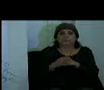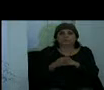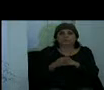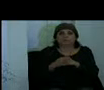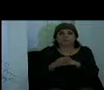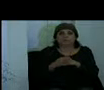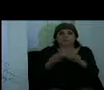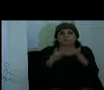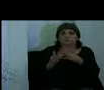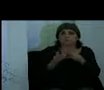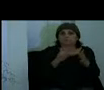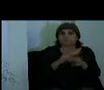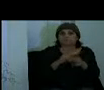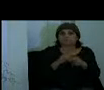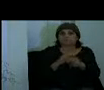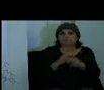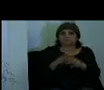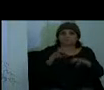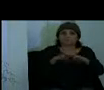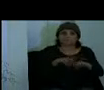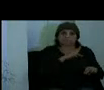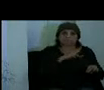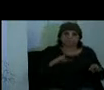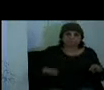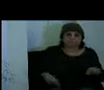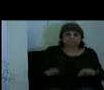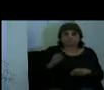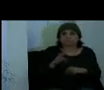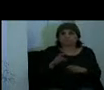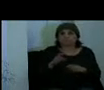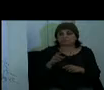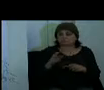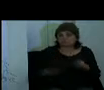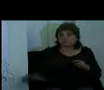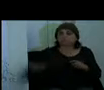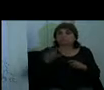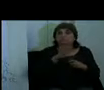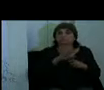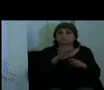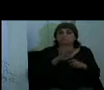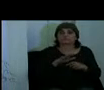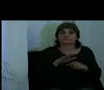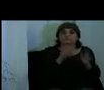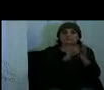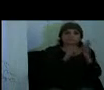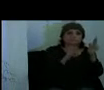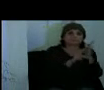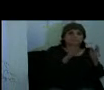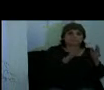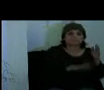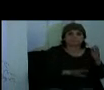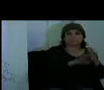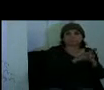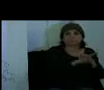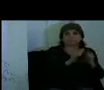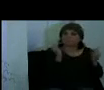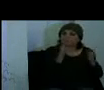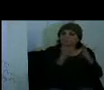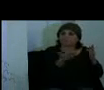dominions or principalities or powers. All things were created through Jesus and for